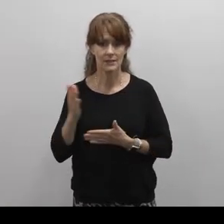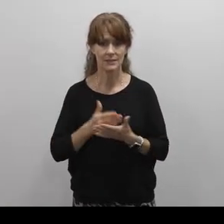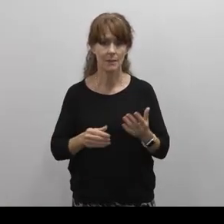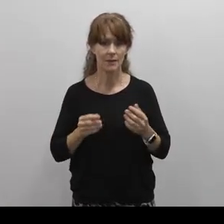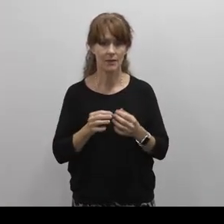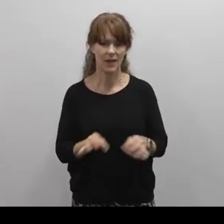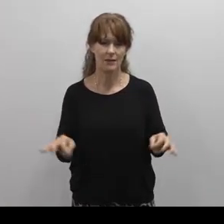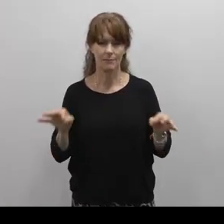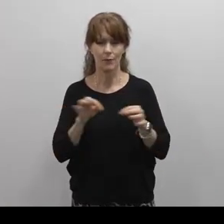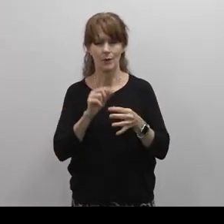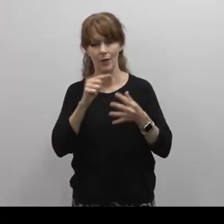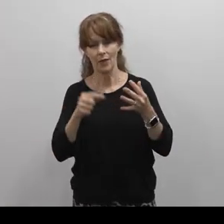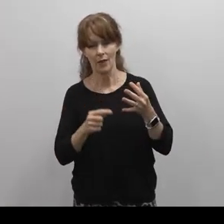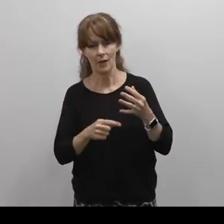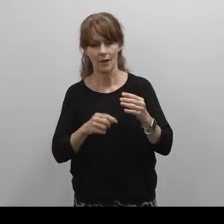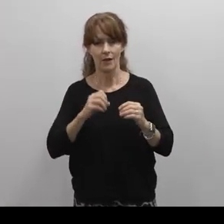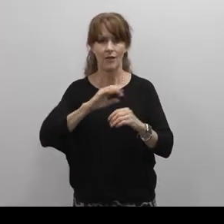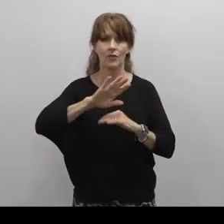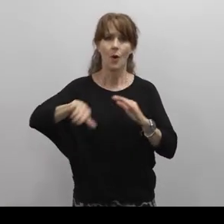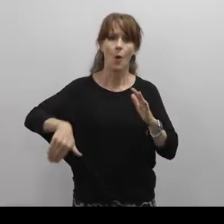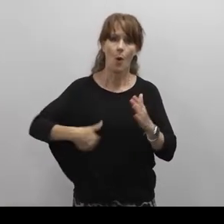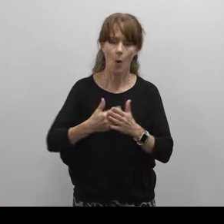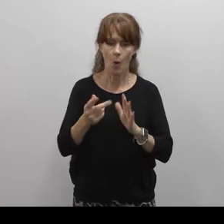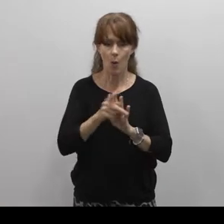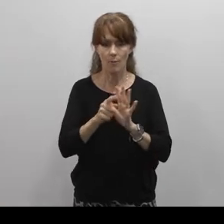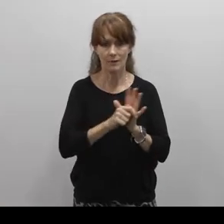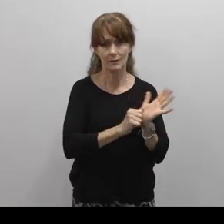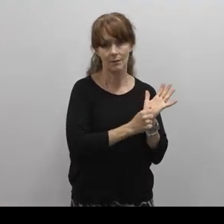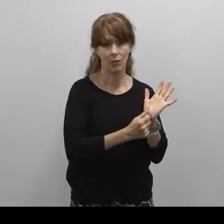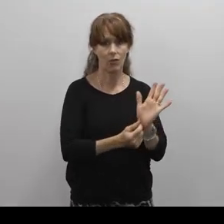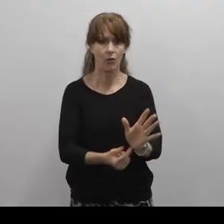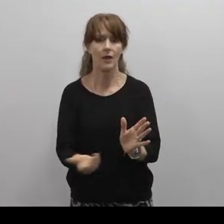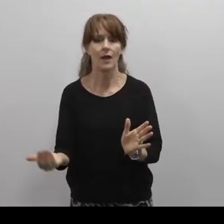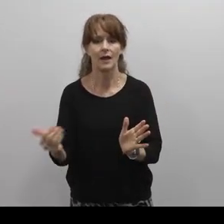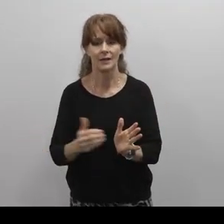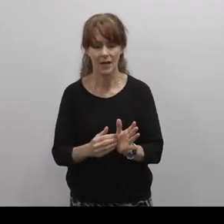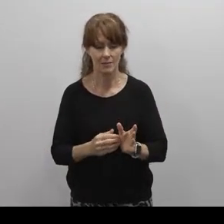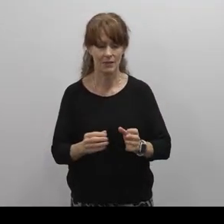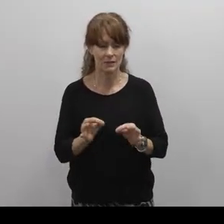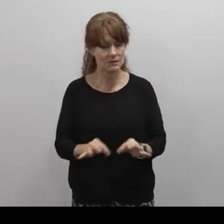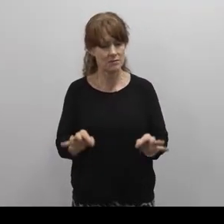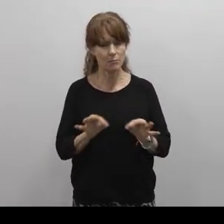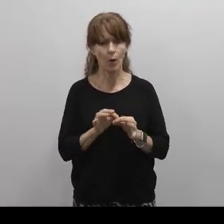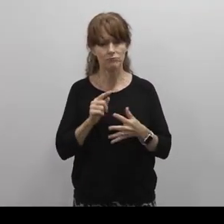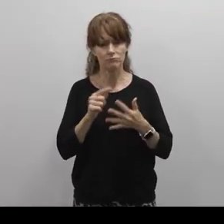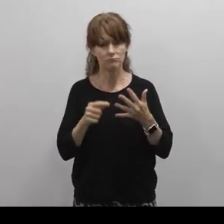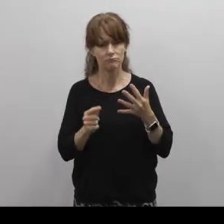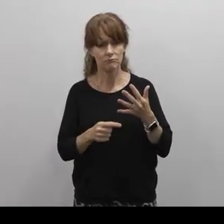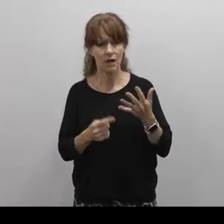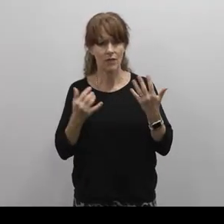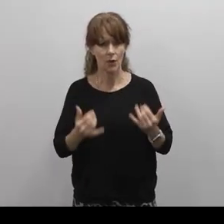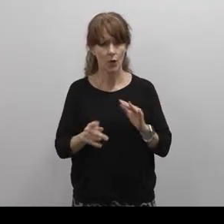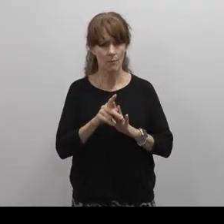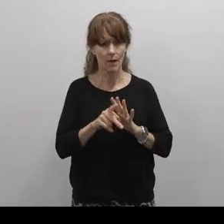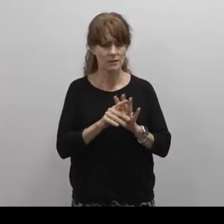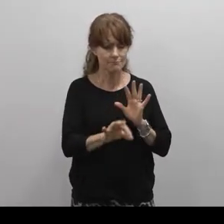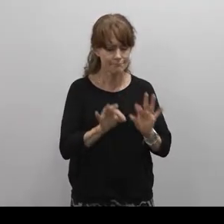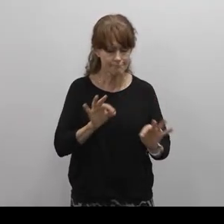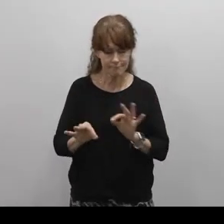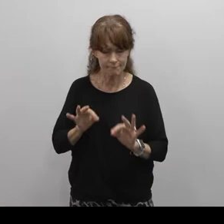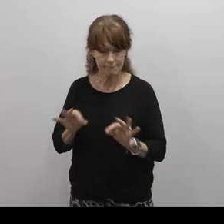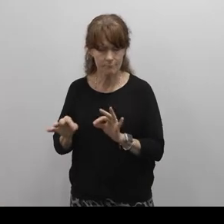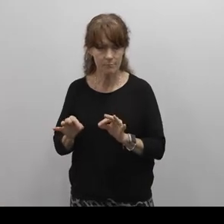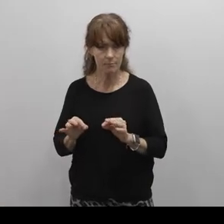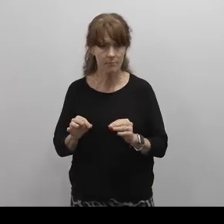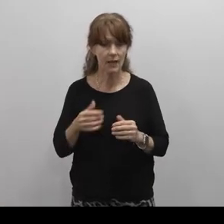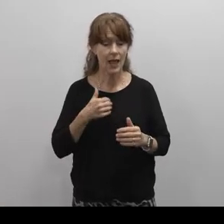highlights. We didn't want to put the entire policy before you again, but these are some of the highlights and takeaways we took from the current policy, which really led